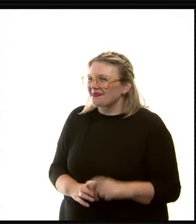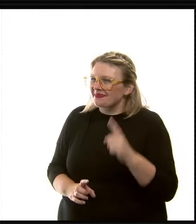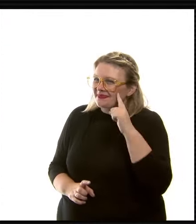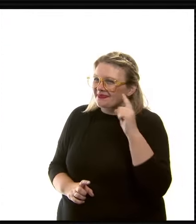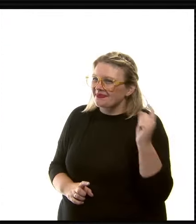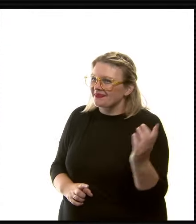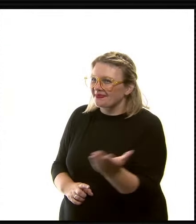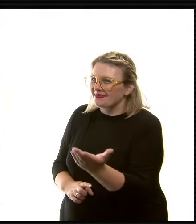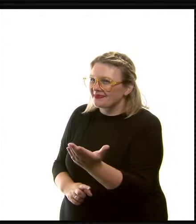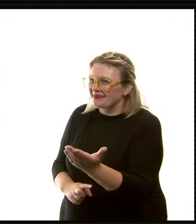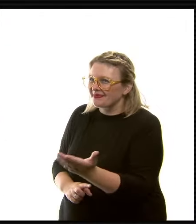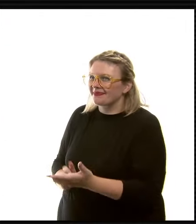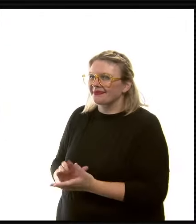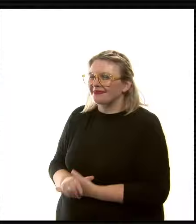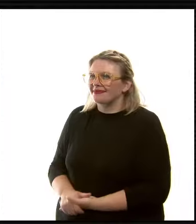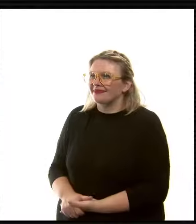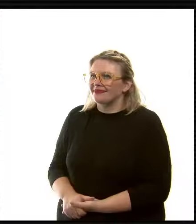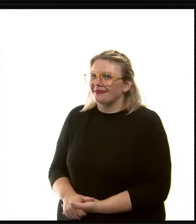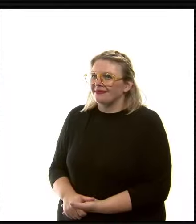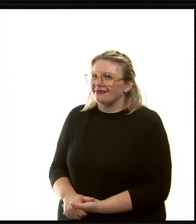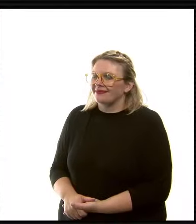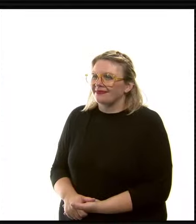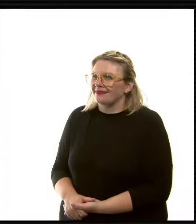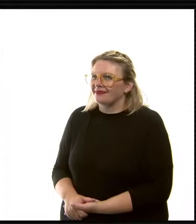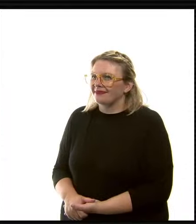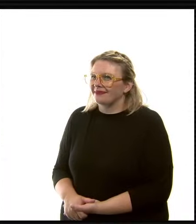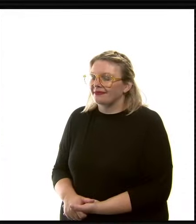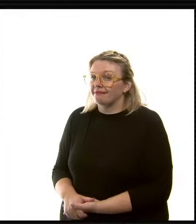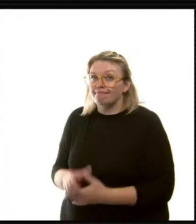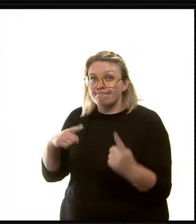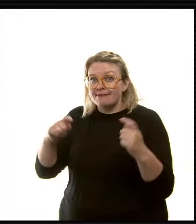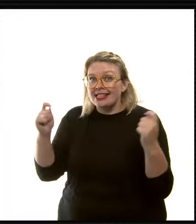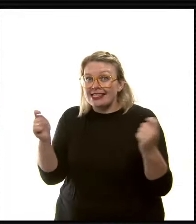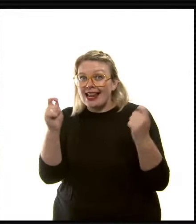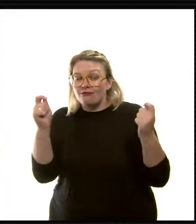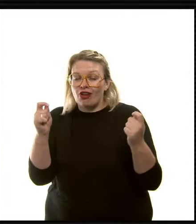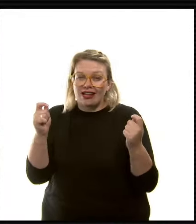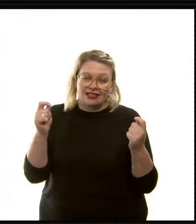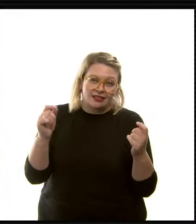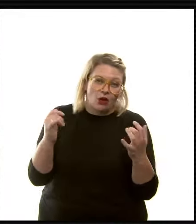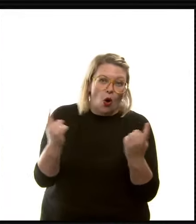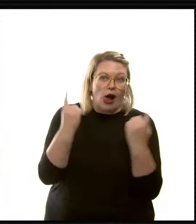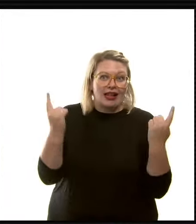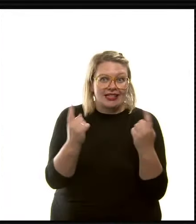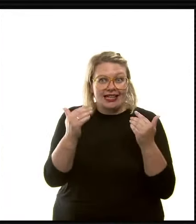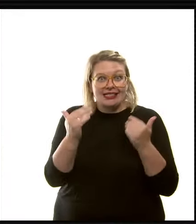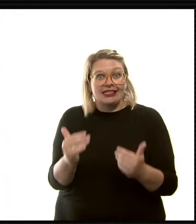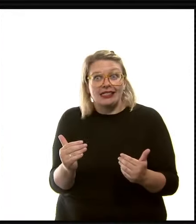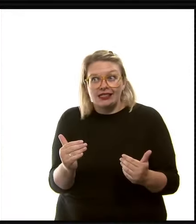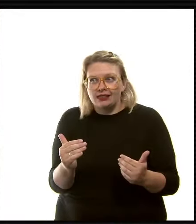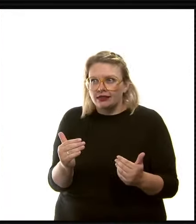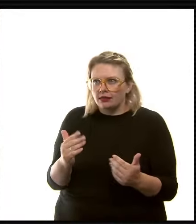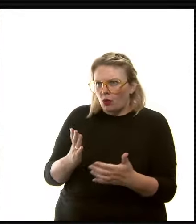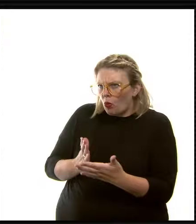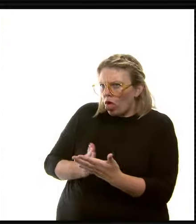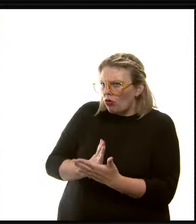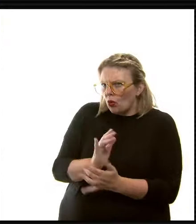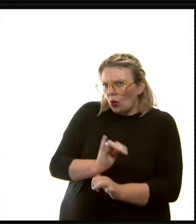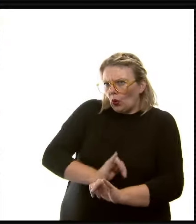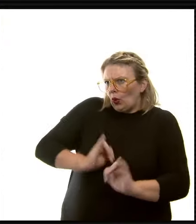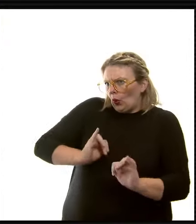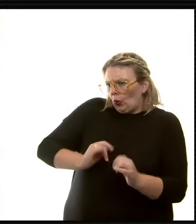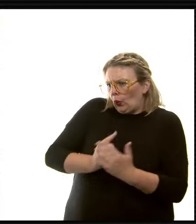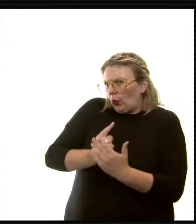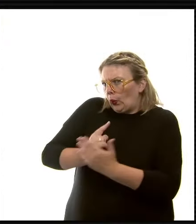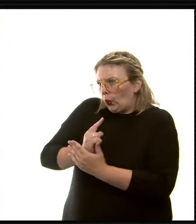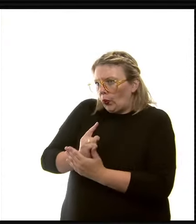look. They celebrated the holiday season. Please be a cape. That's a wrap! Survive the terrifying tales. Be